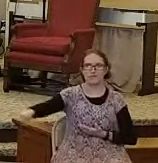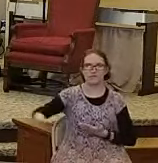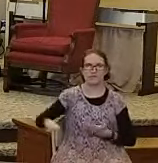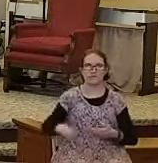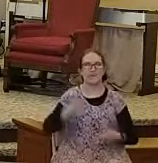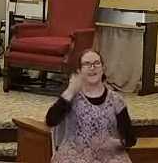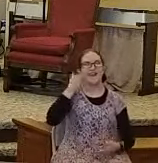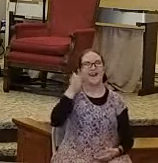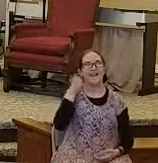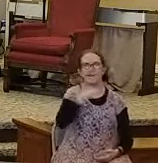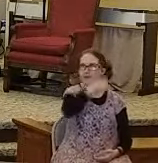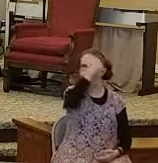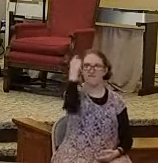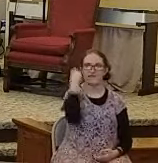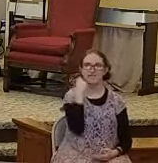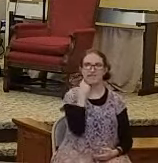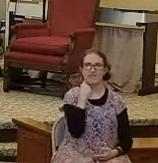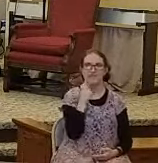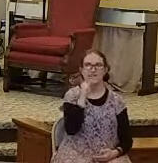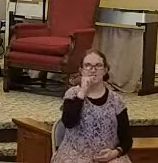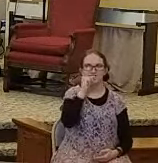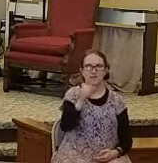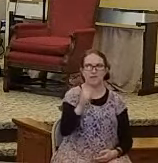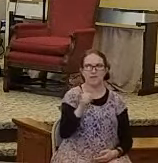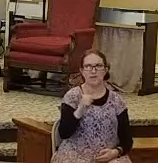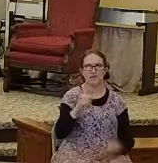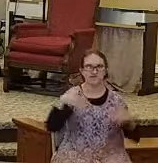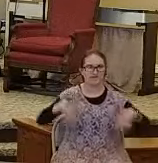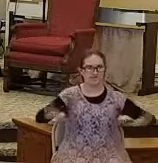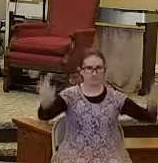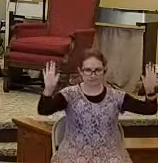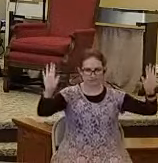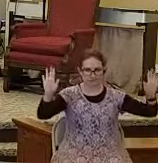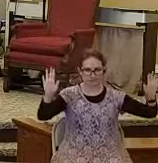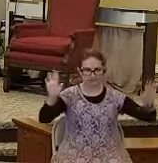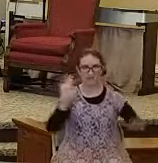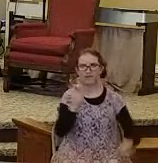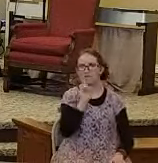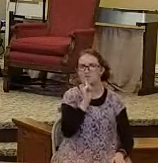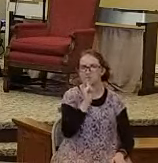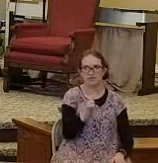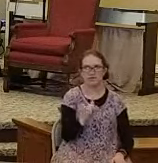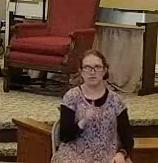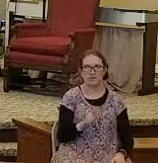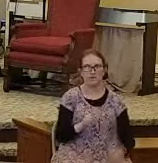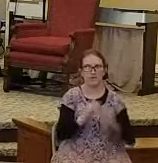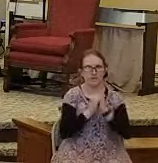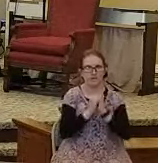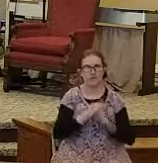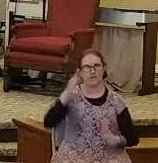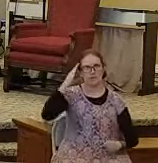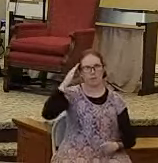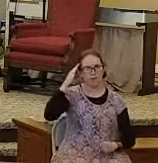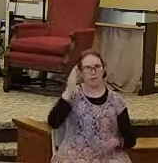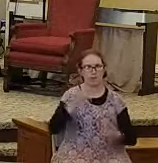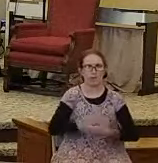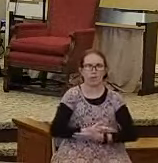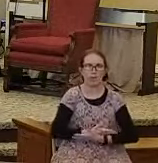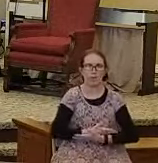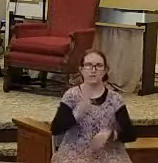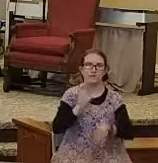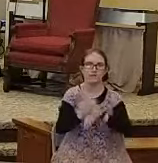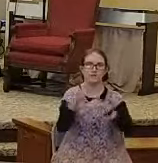was laughing in my face, telling me just to give up. Literally. Amen. I know I've been raised in the